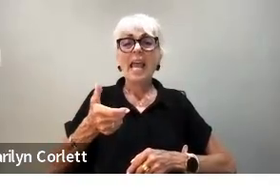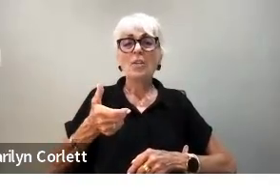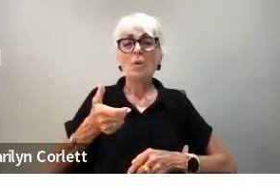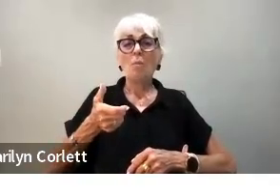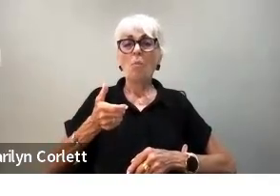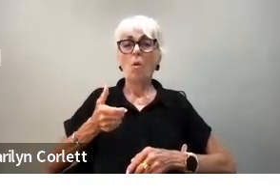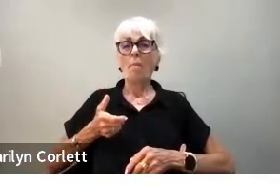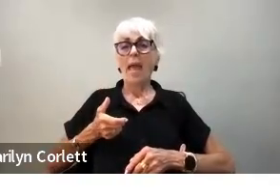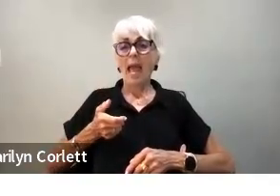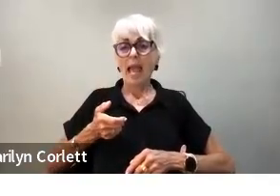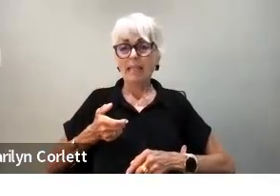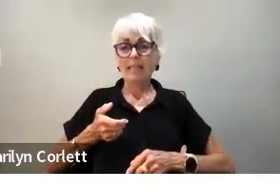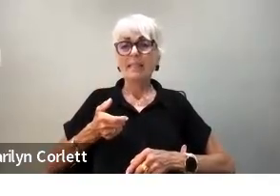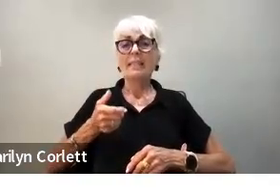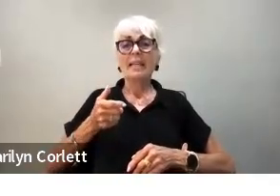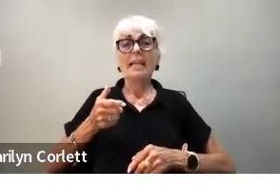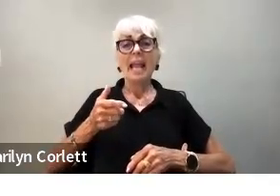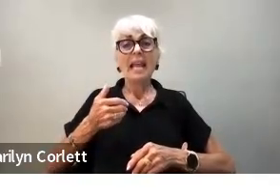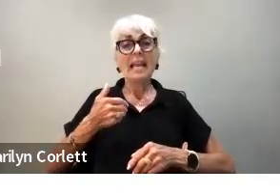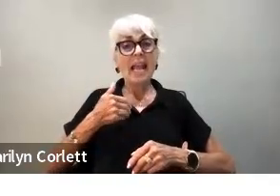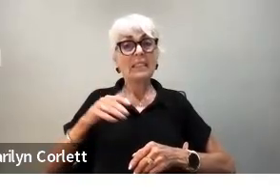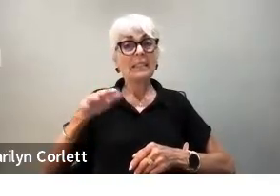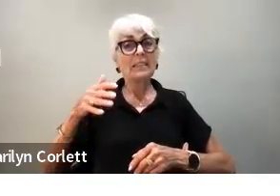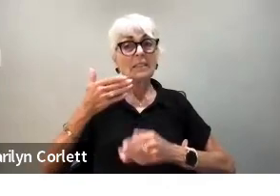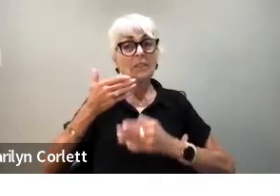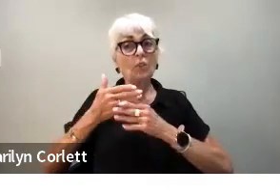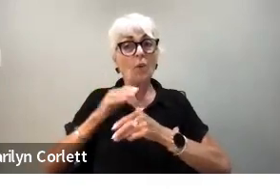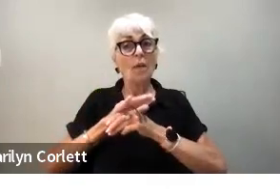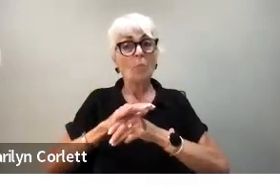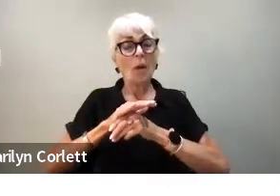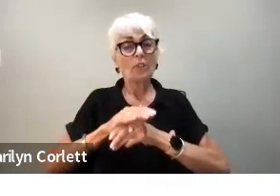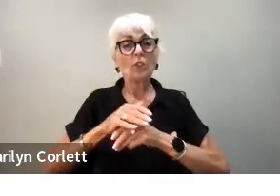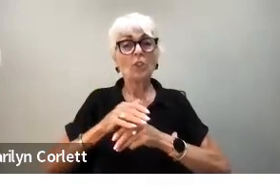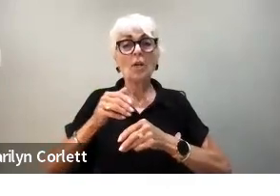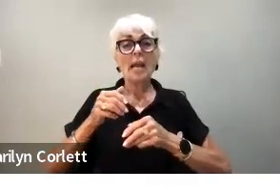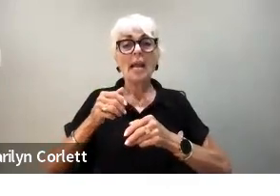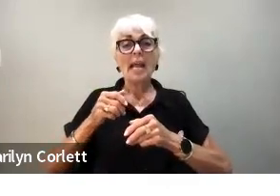it and it gives pretty good pressure. And then extendable,